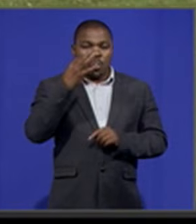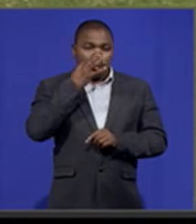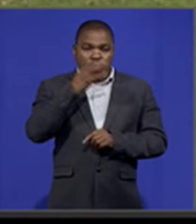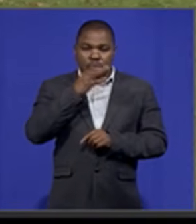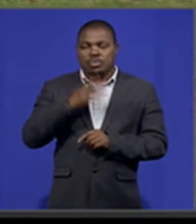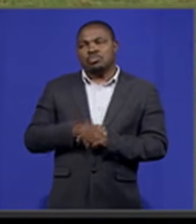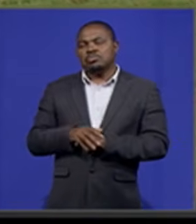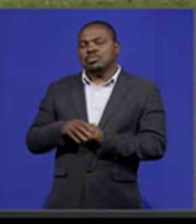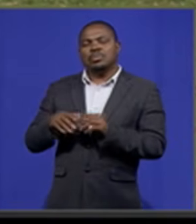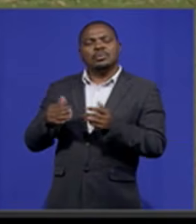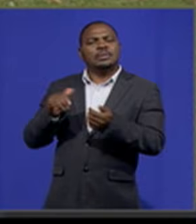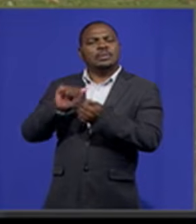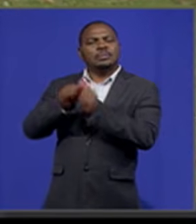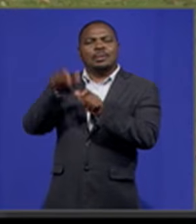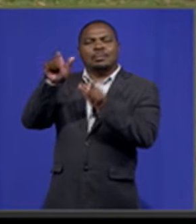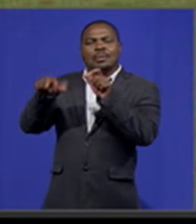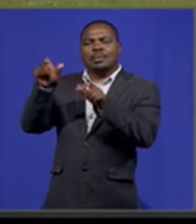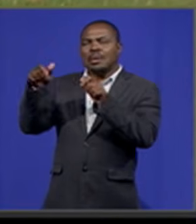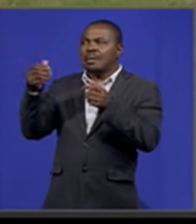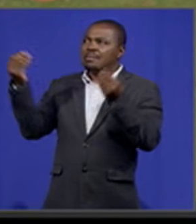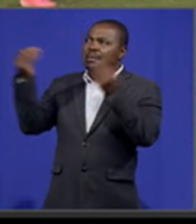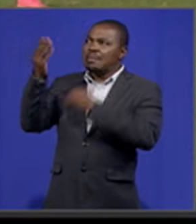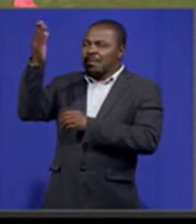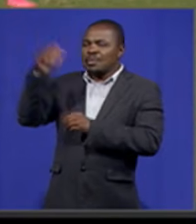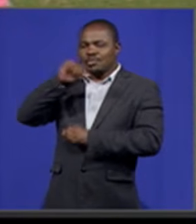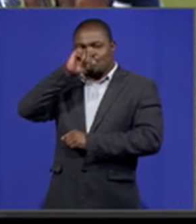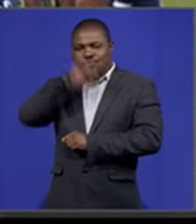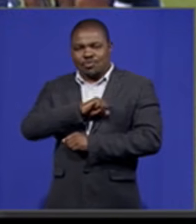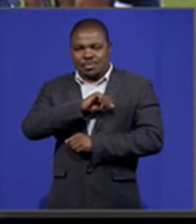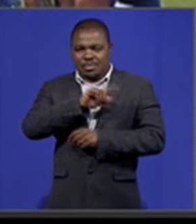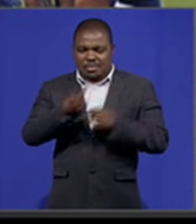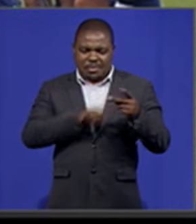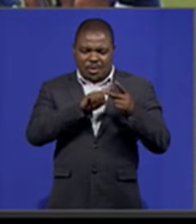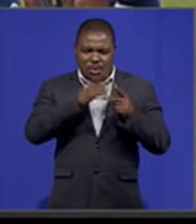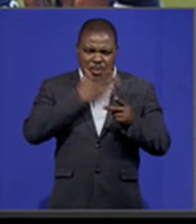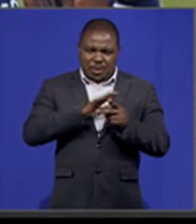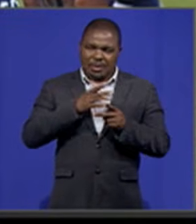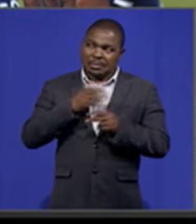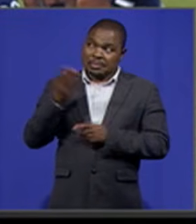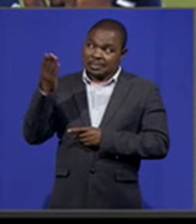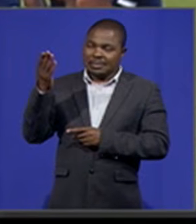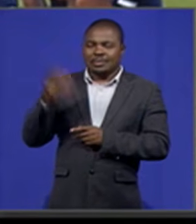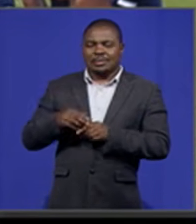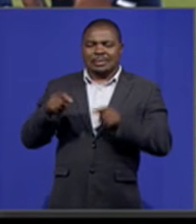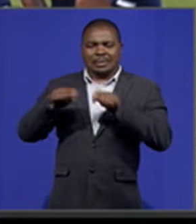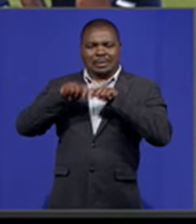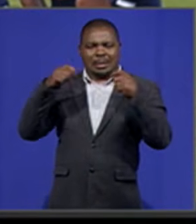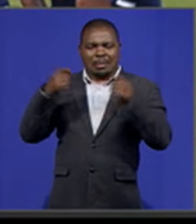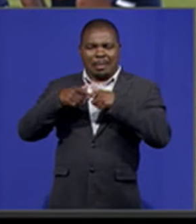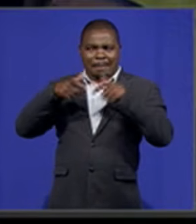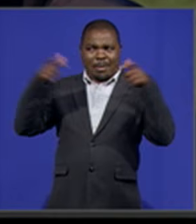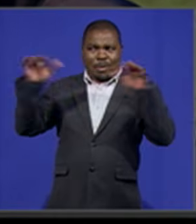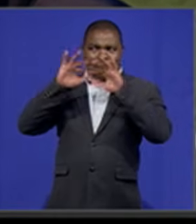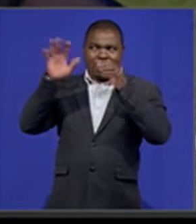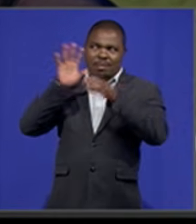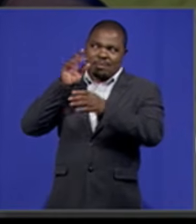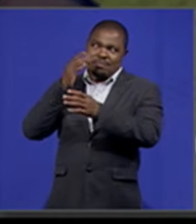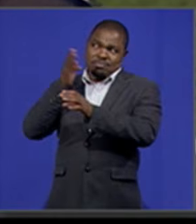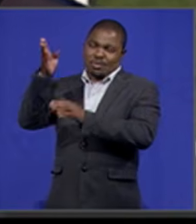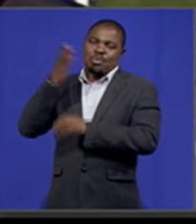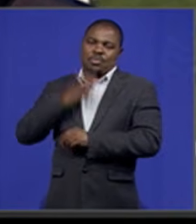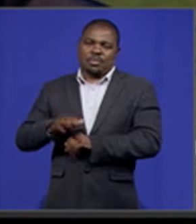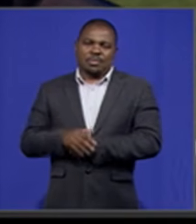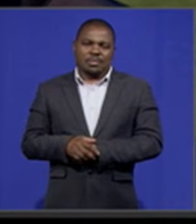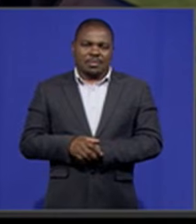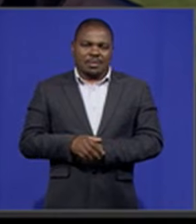hlwahlwa tse phahameng tseo a di ratang hape o ipona a bapala ho sehlopha se seng se seholo lefatsheng. I'm looking forward